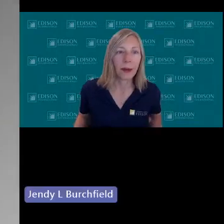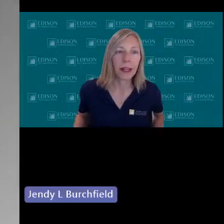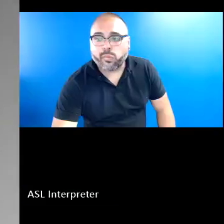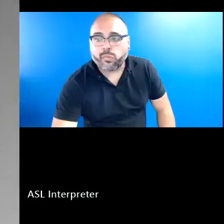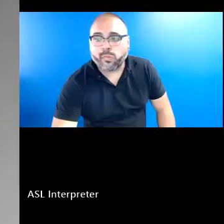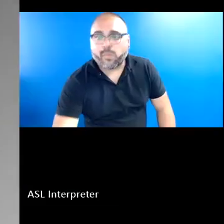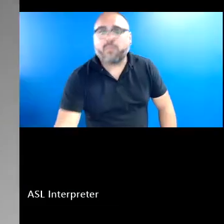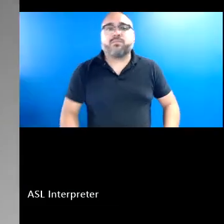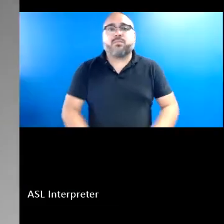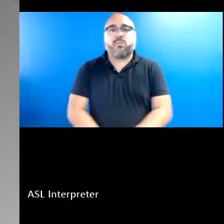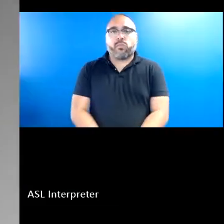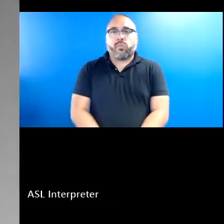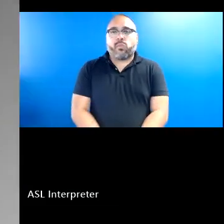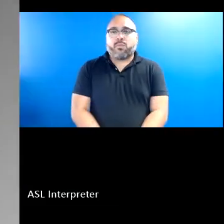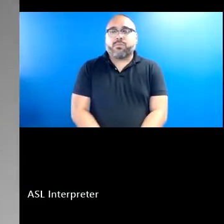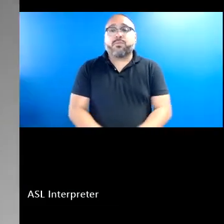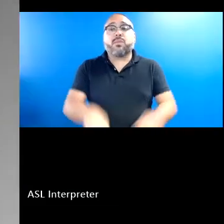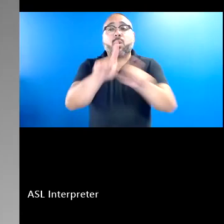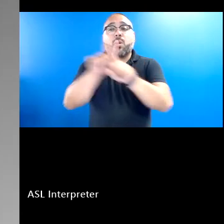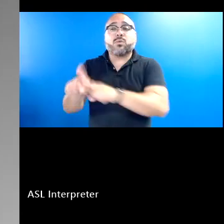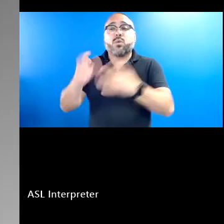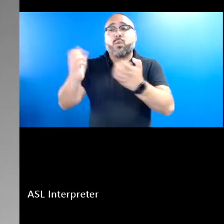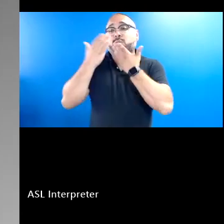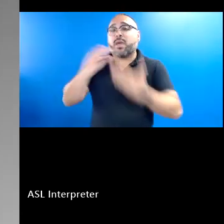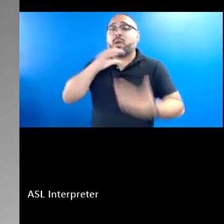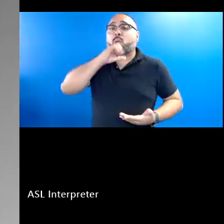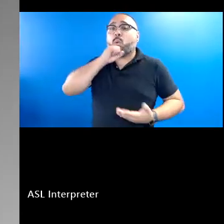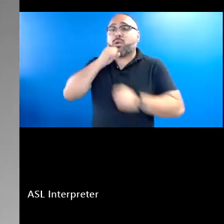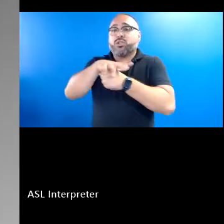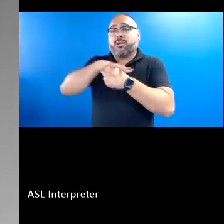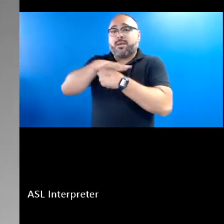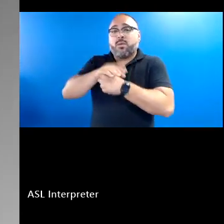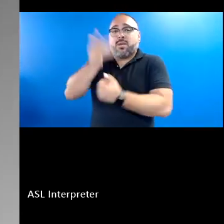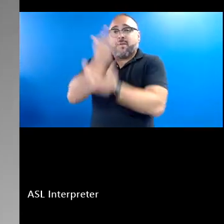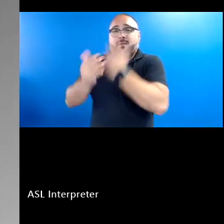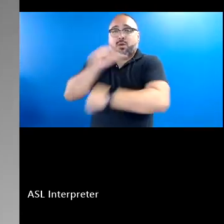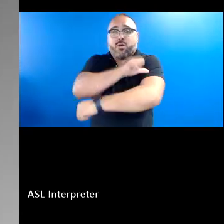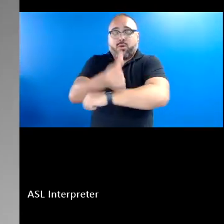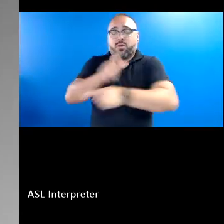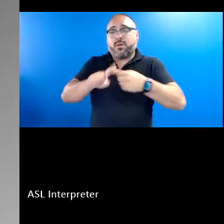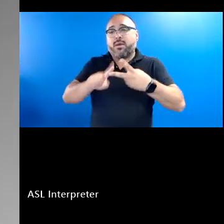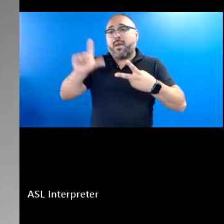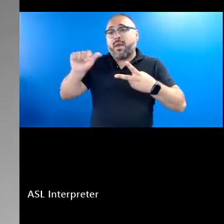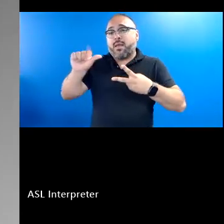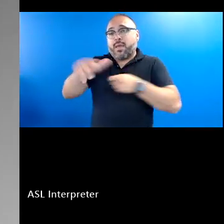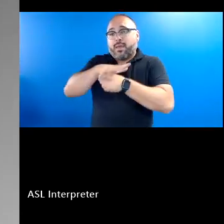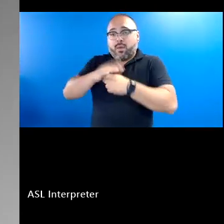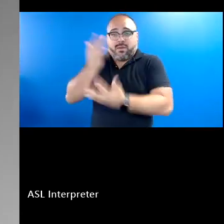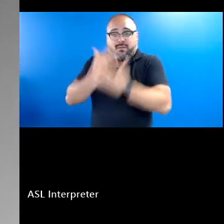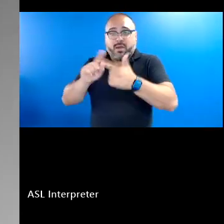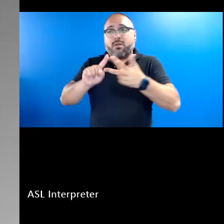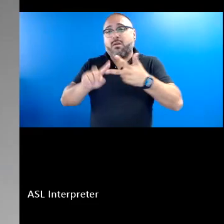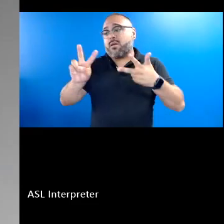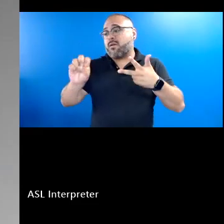I would also like to thank Orange County Fire Authority, Los Angeles County Fire, and Ventura Fire for